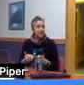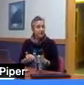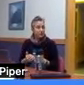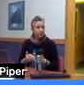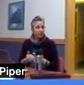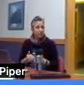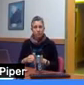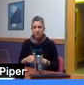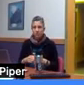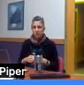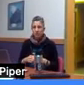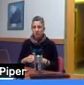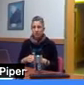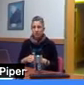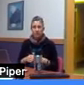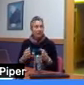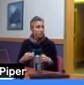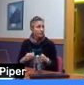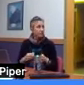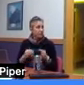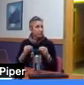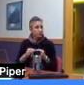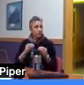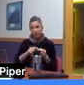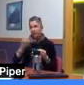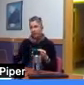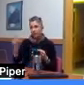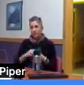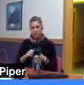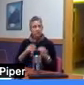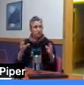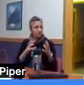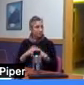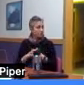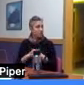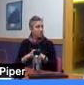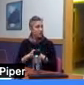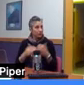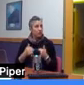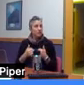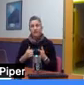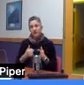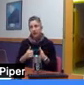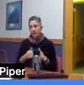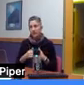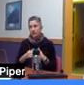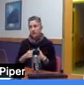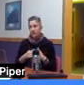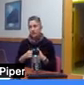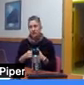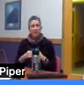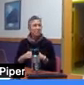able to safely complete the procedure. And then I was grateful to have her support afterwards because, you know, then we just talked about how traumatizing that